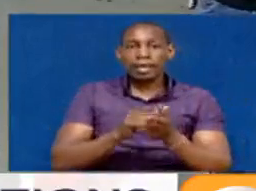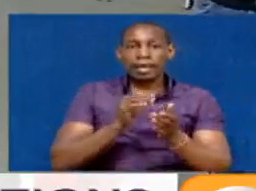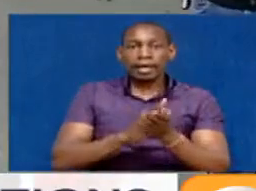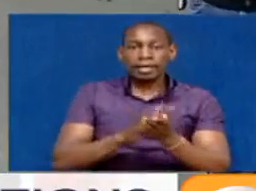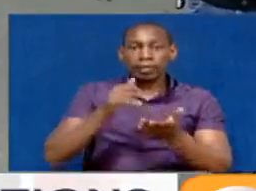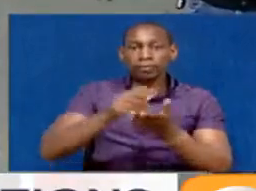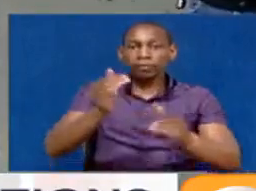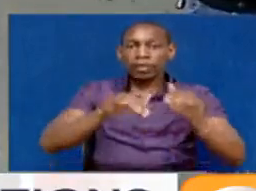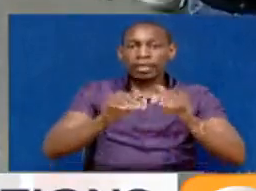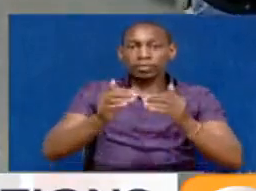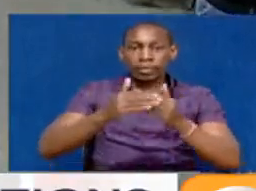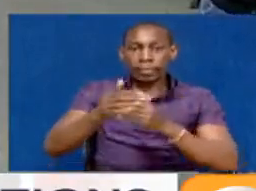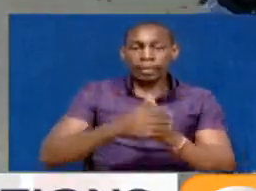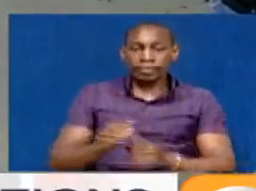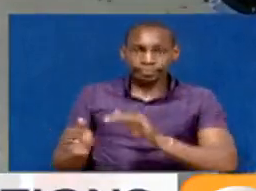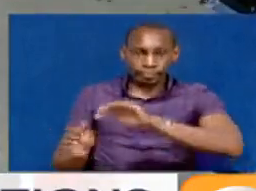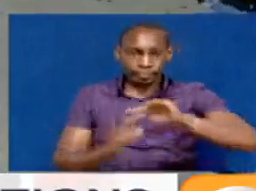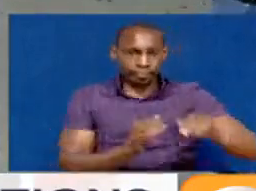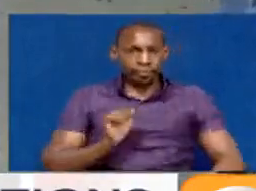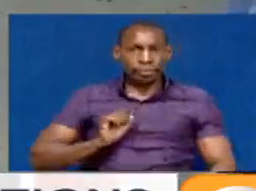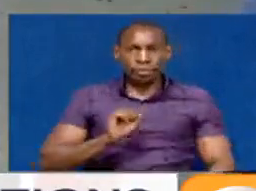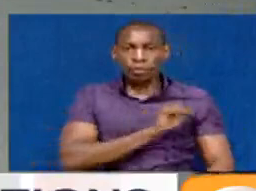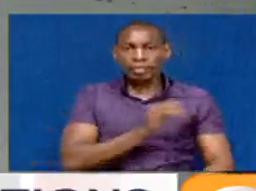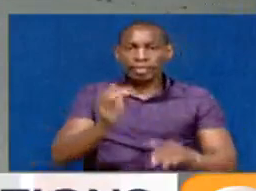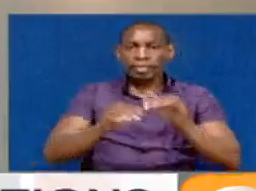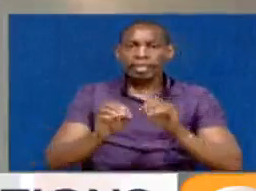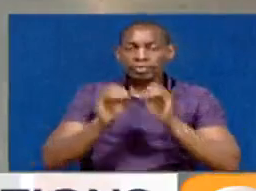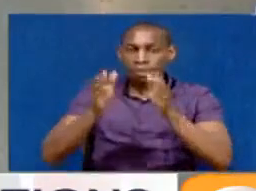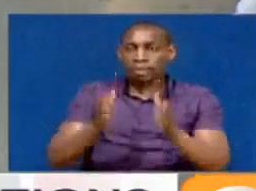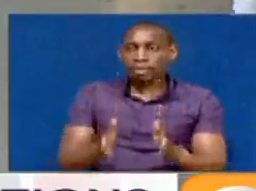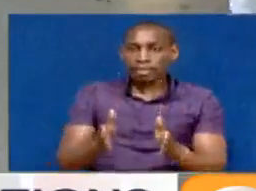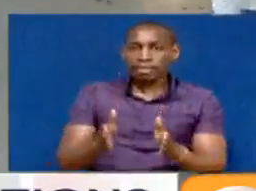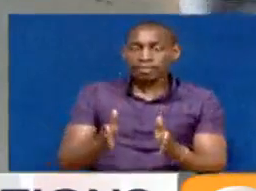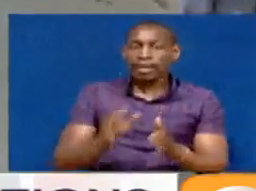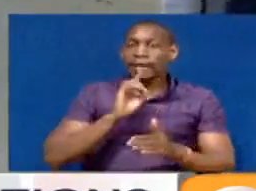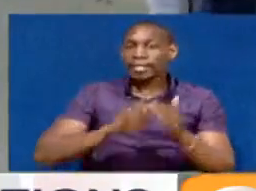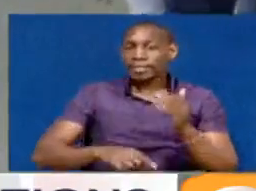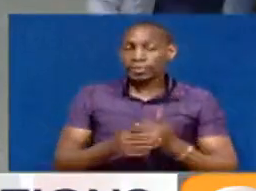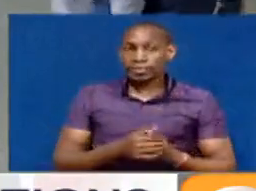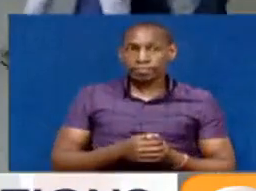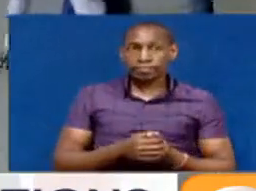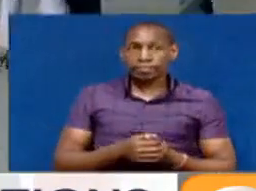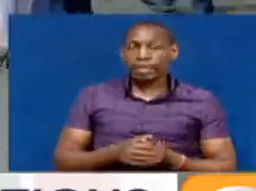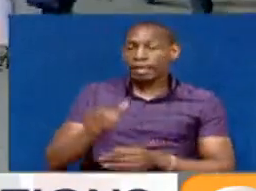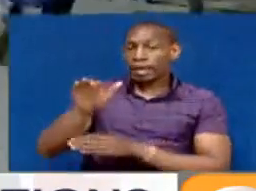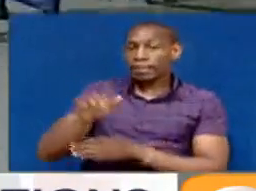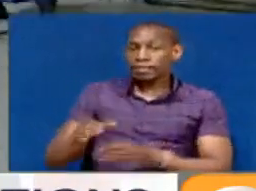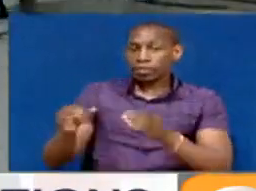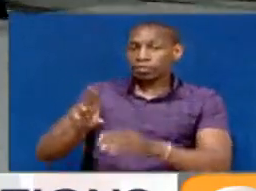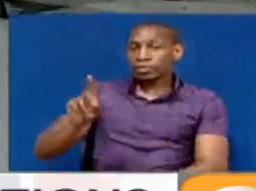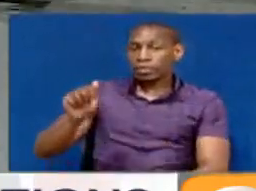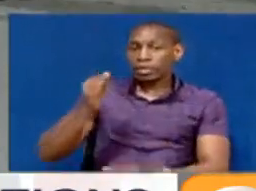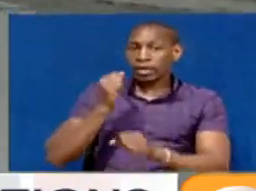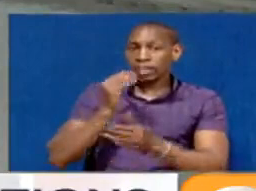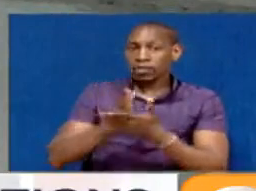box. In the Senate race, we've seen the loser tonight, Koilel, saying that asking the party to ensure that